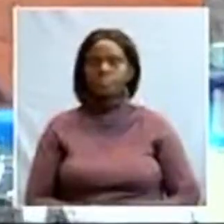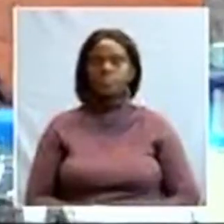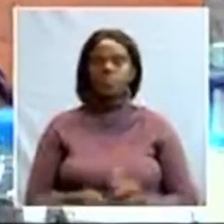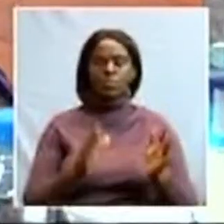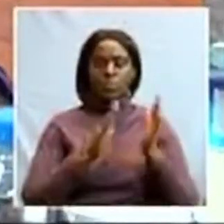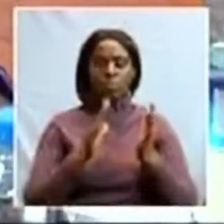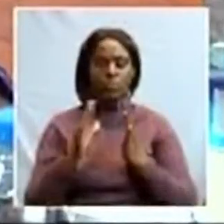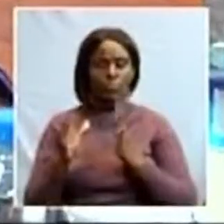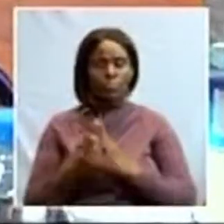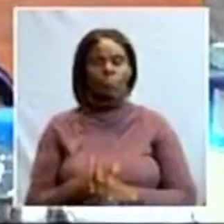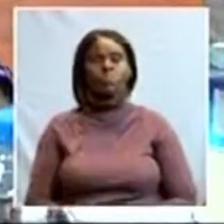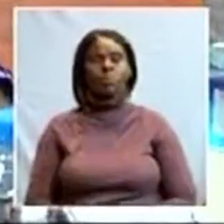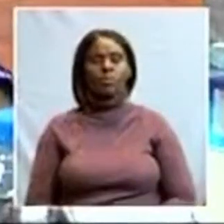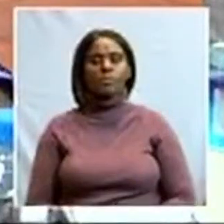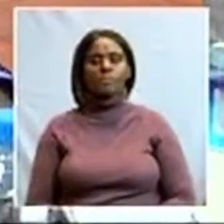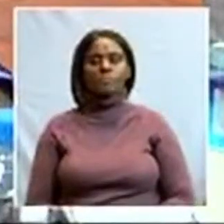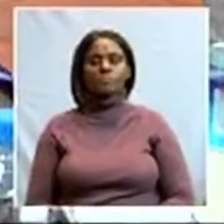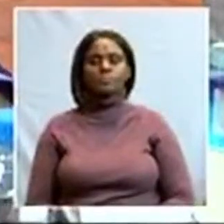Remedial measure.